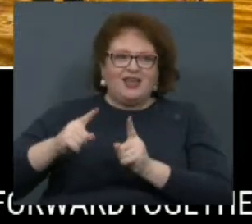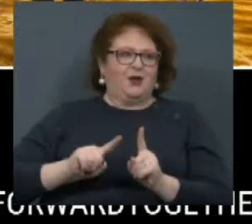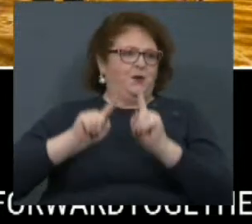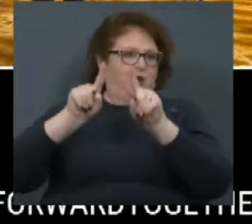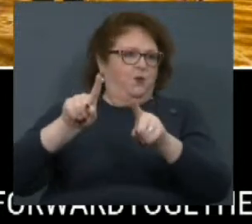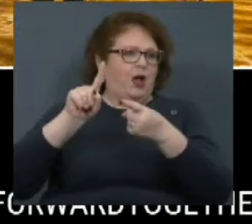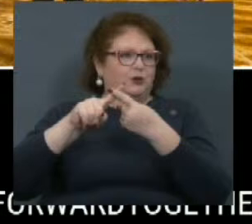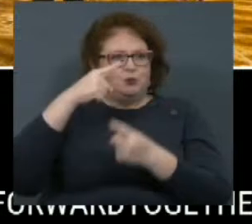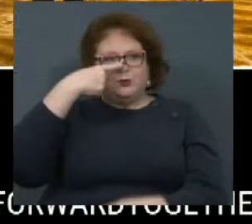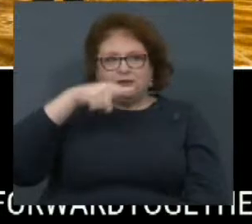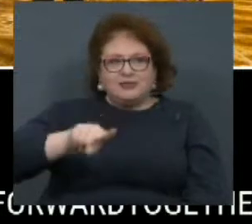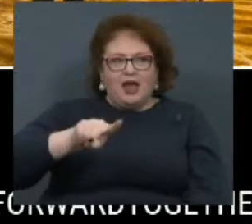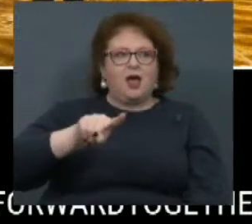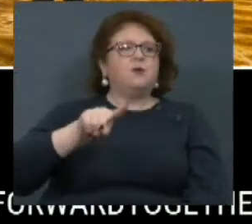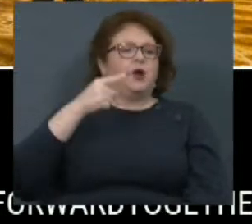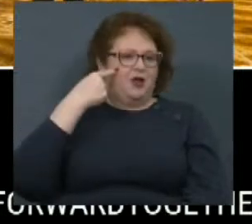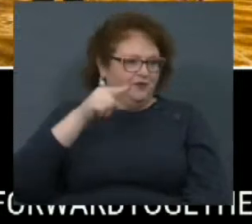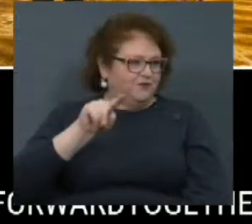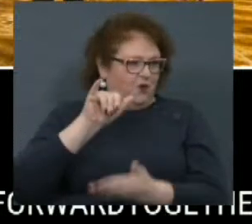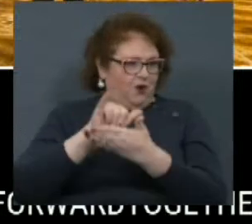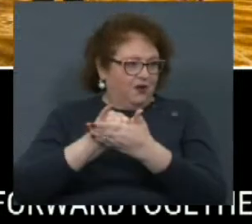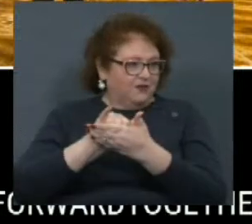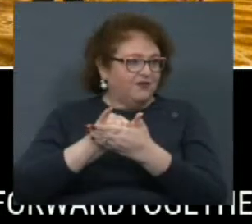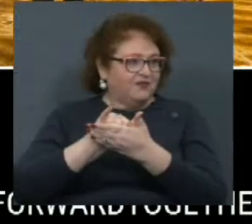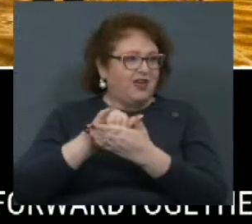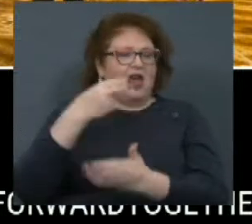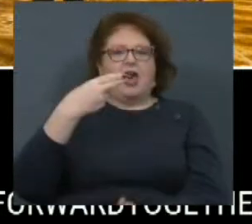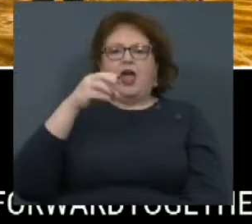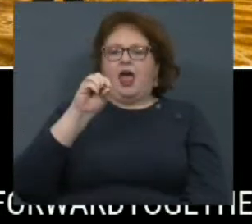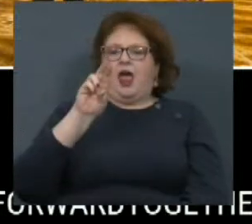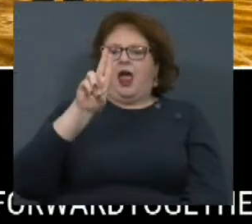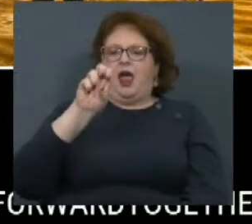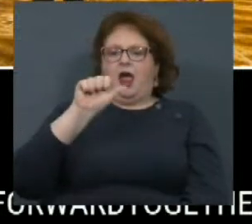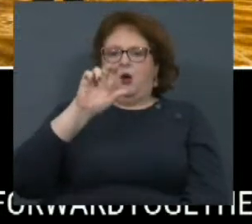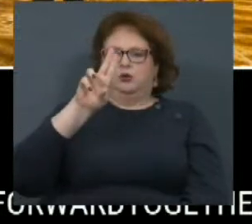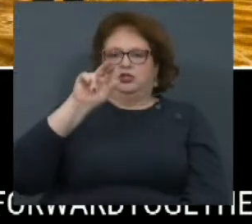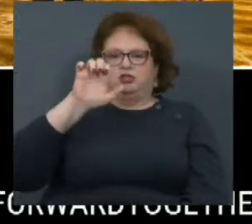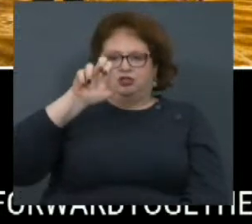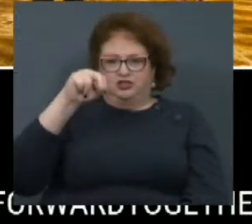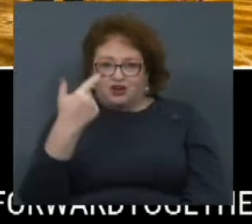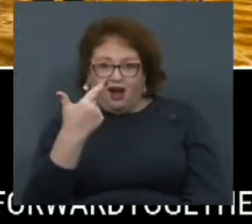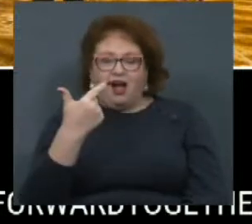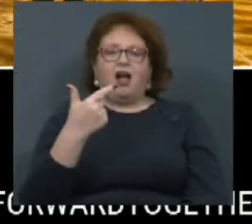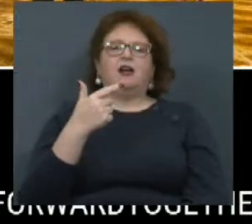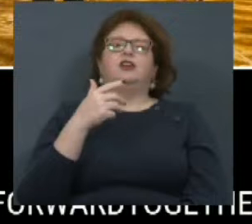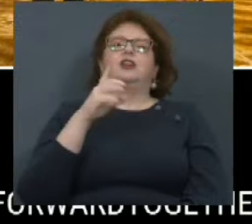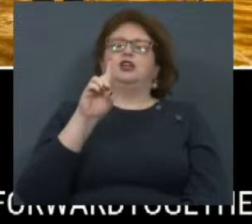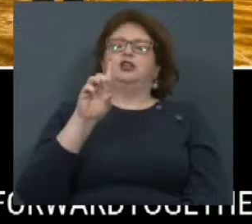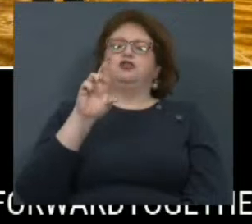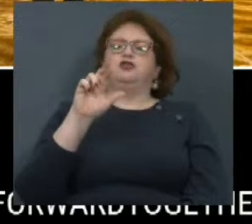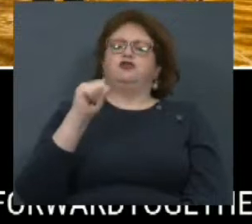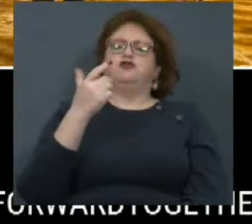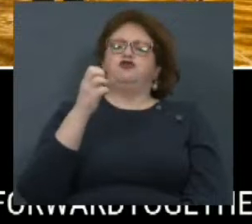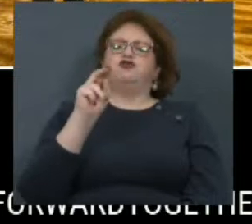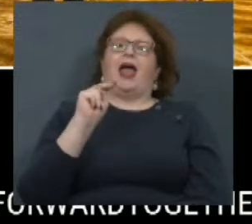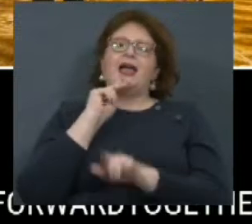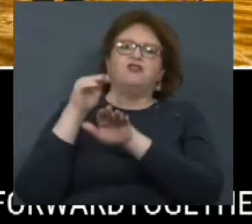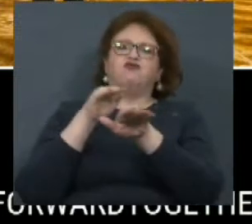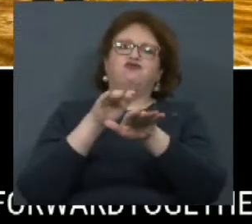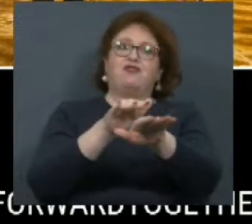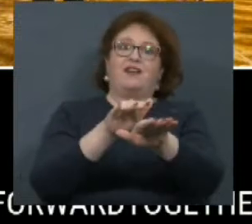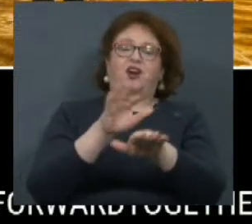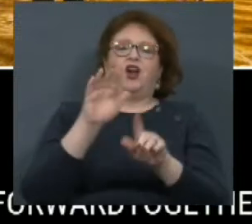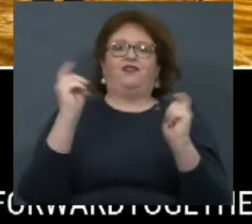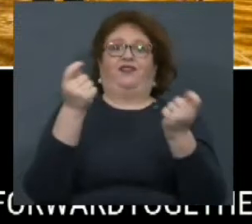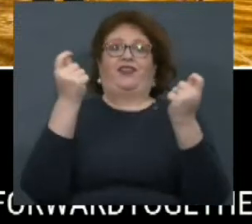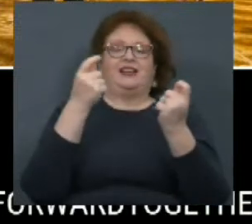we celebrated the Kaohsiung Love River Dragon Boat Festival. And at that festival, you can see there was a lot